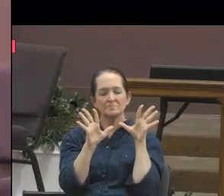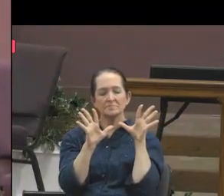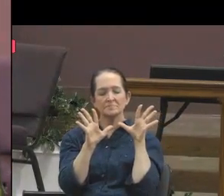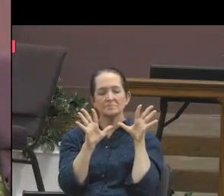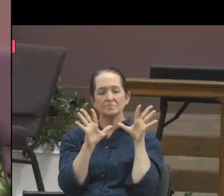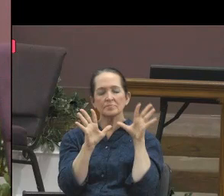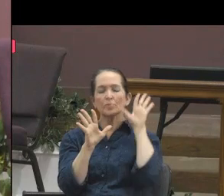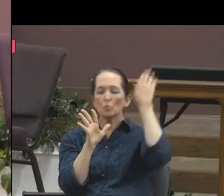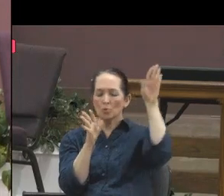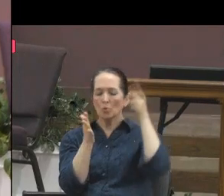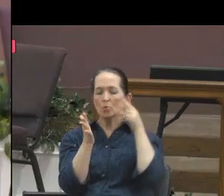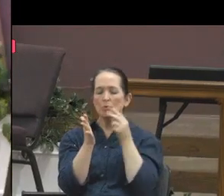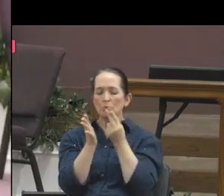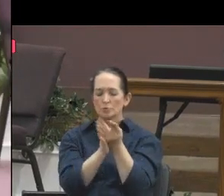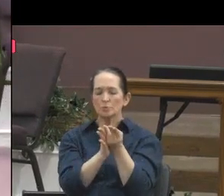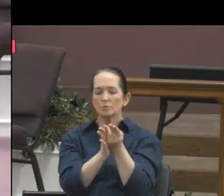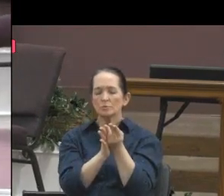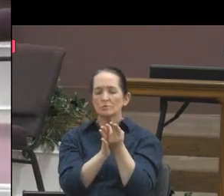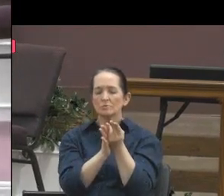Your truth is clear.